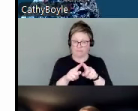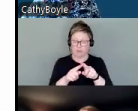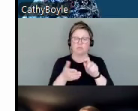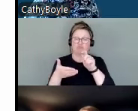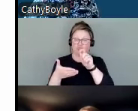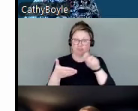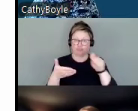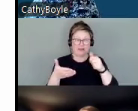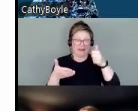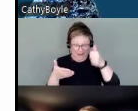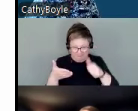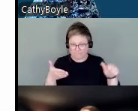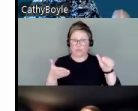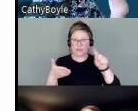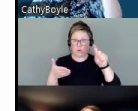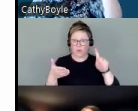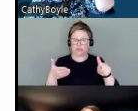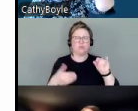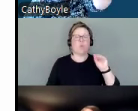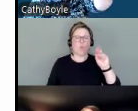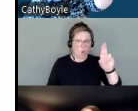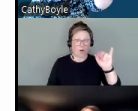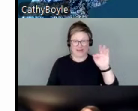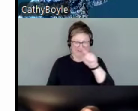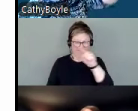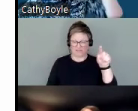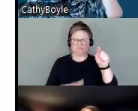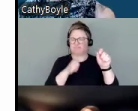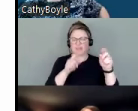write in A if the question does not apply.